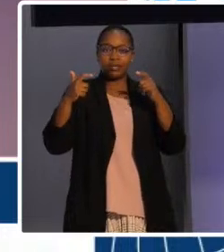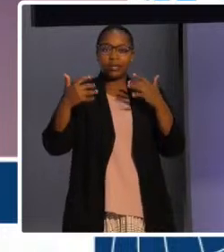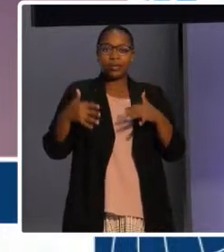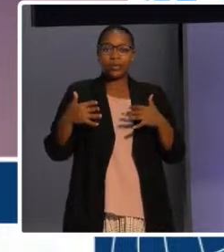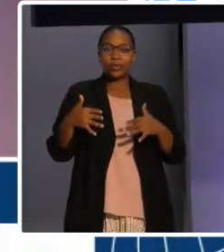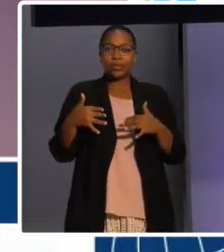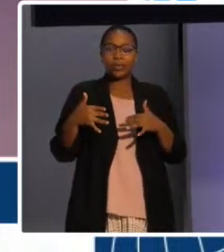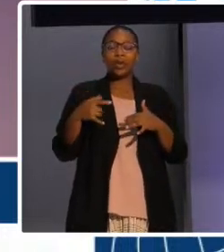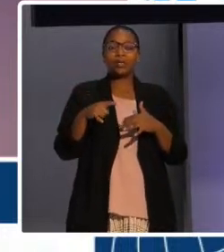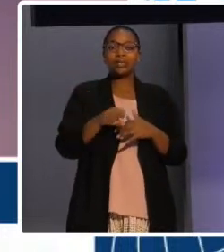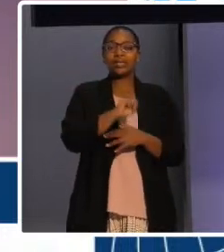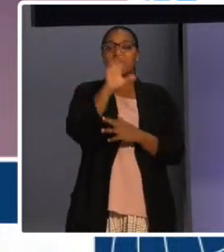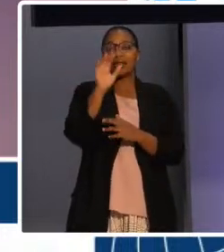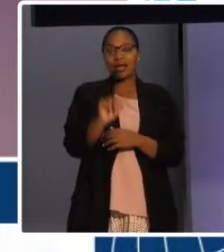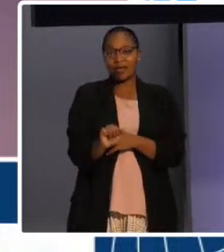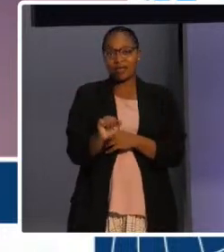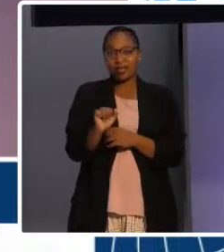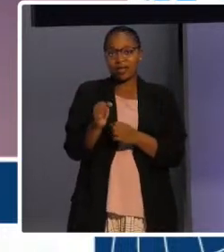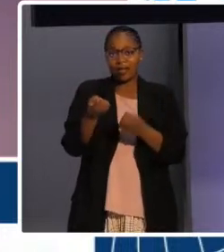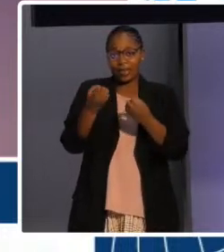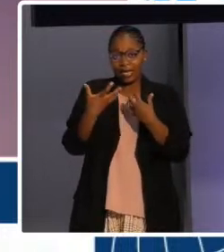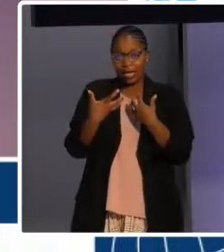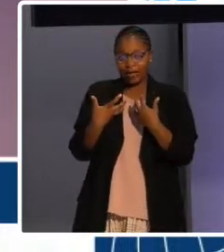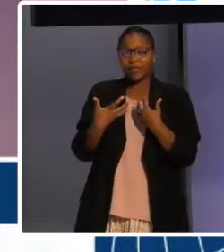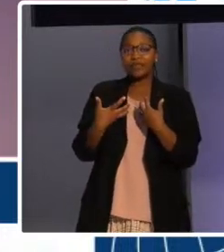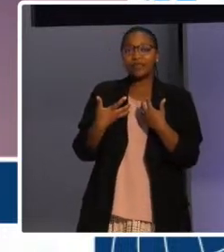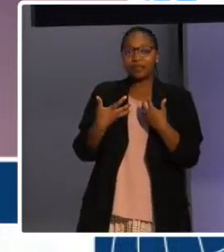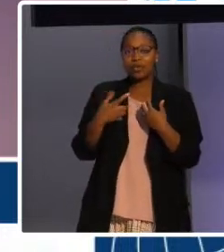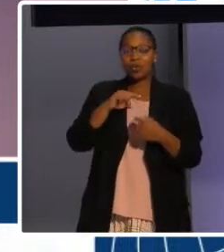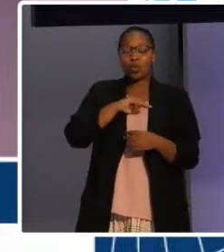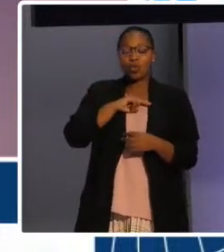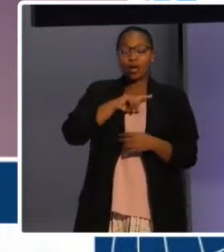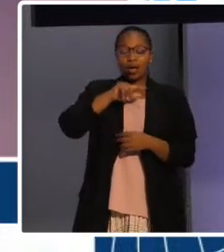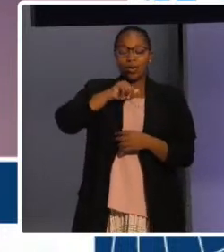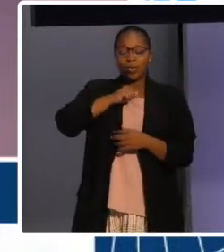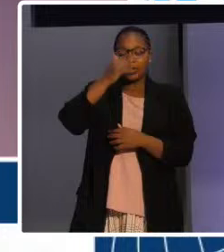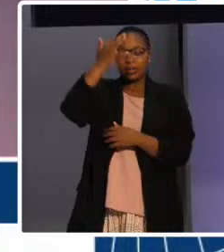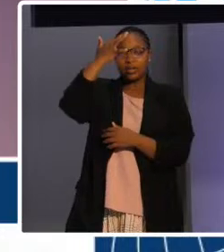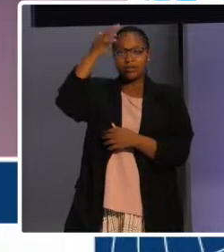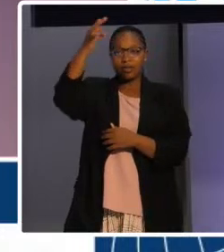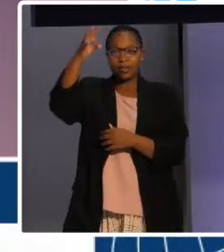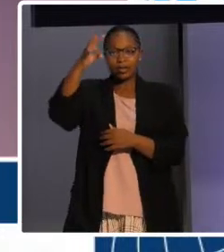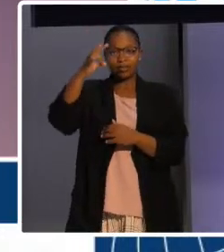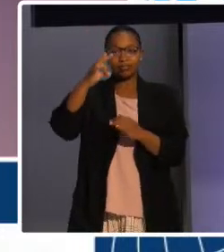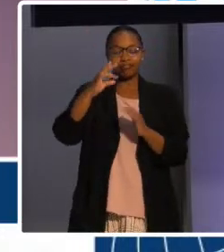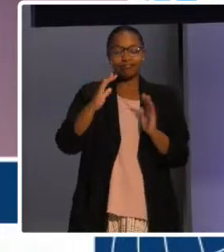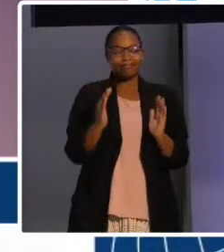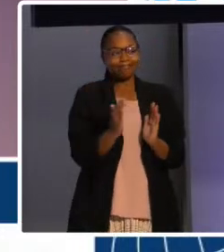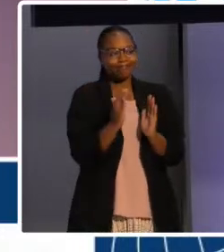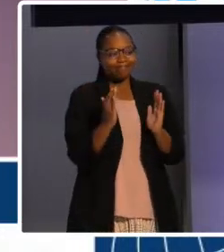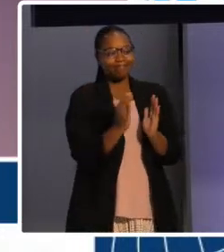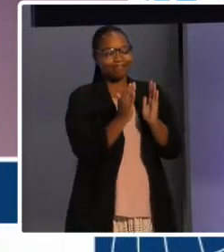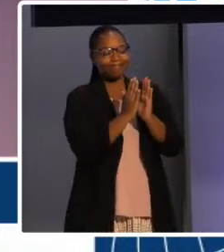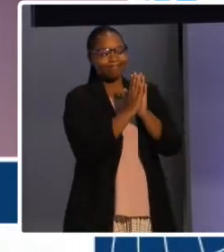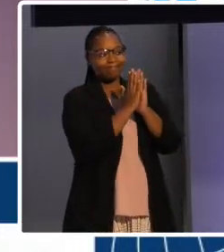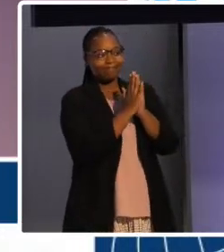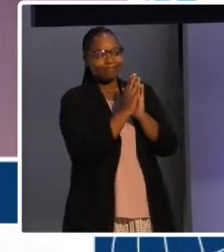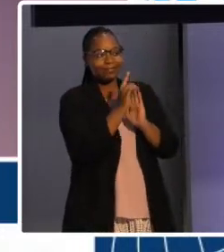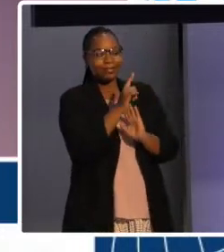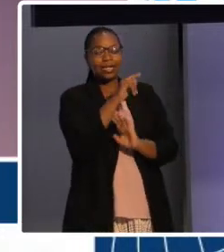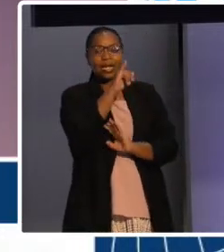Africa. As government, we urge the Electoral Commission to